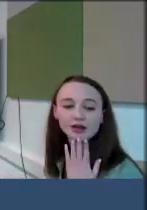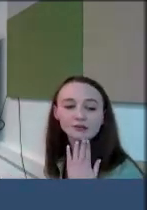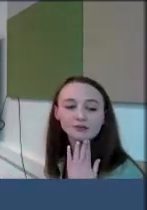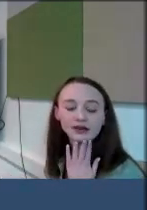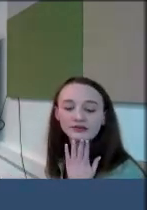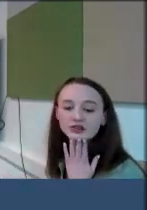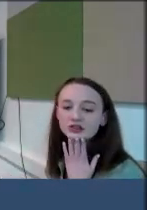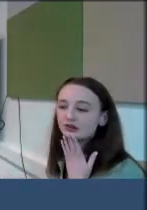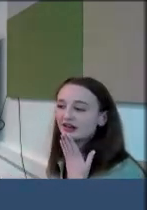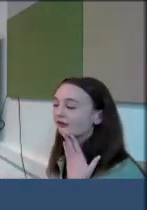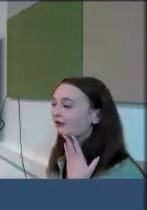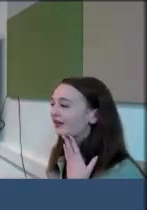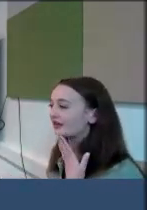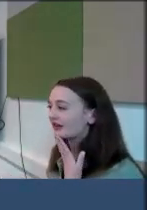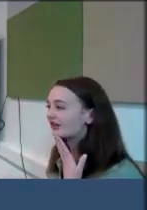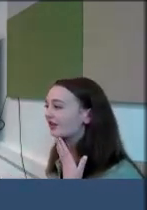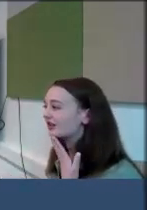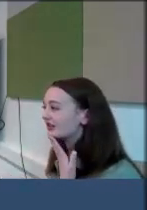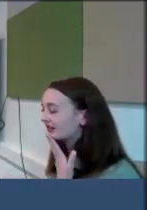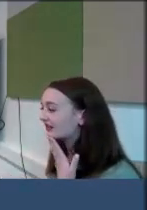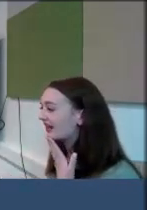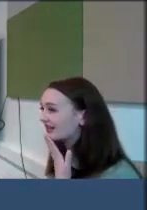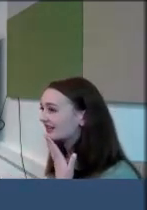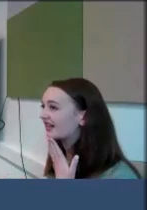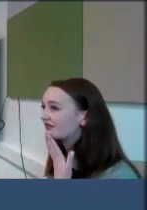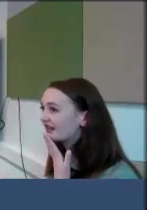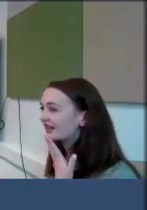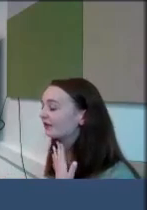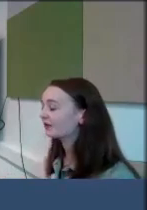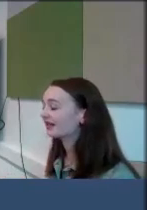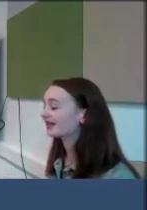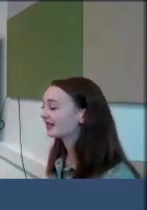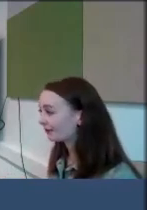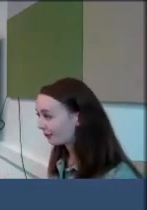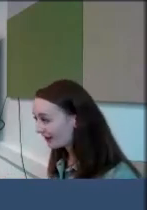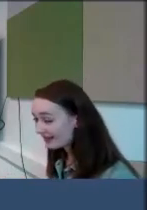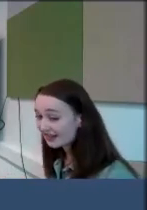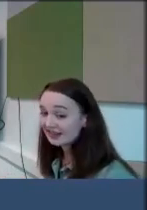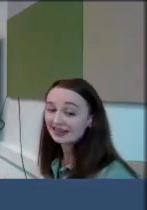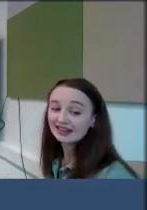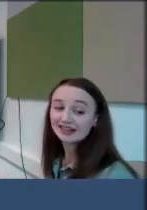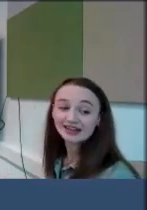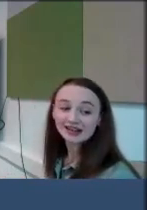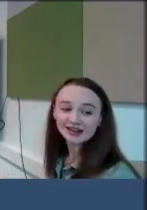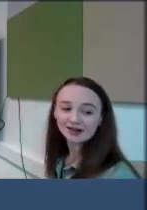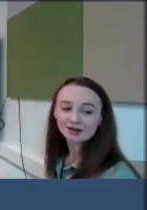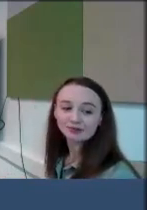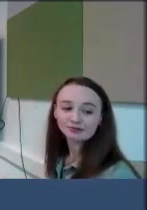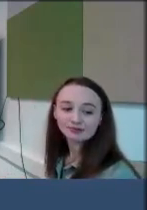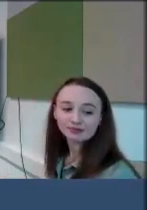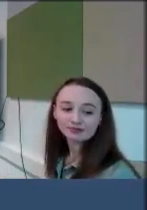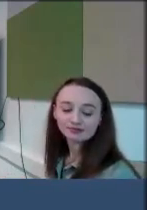individual, having to do like a forensic research exercise to find out if a place is step-free.